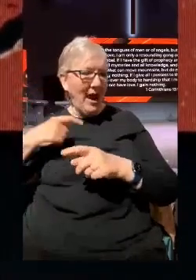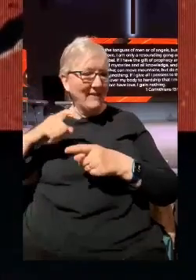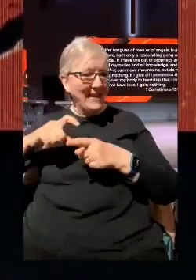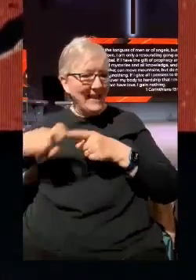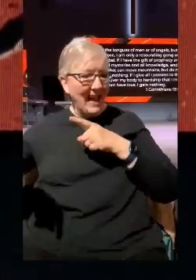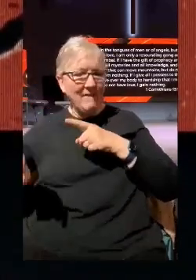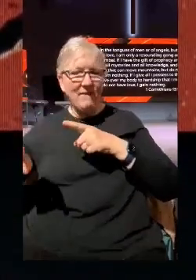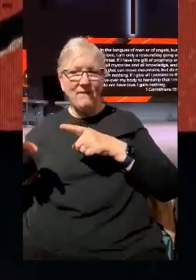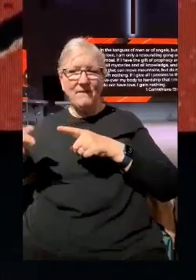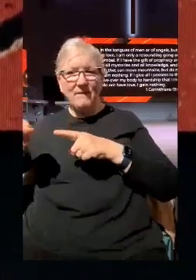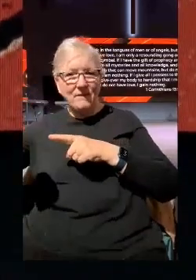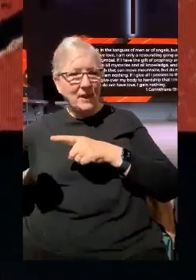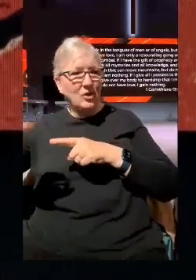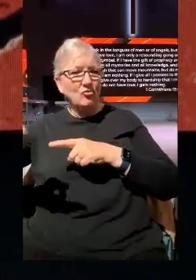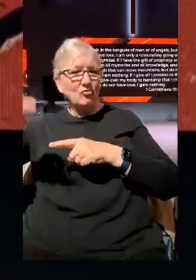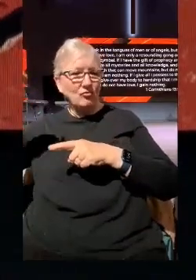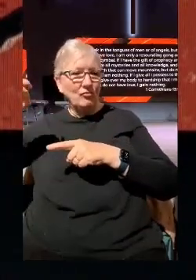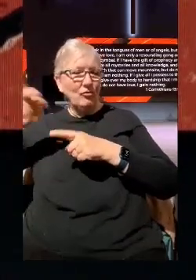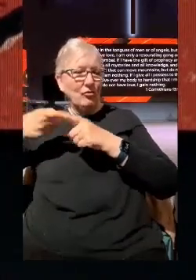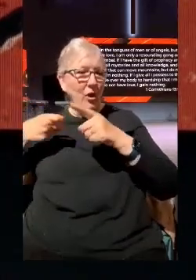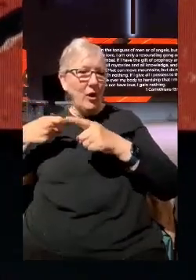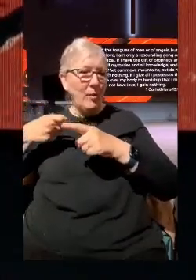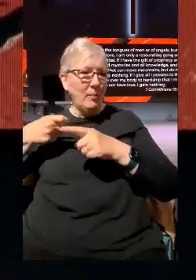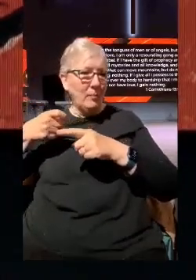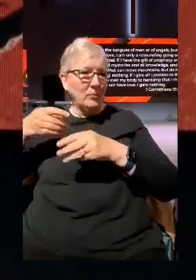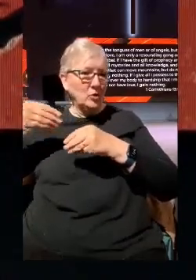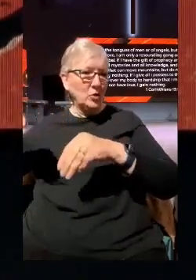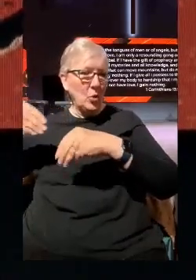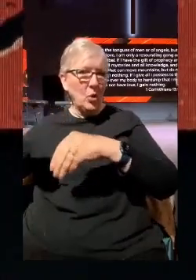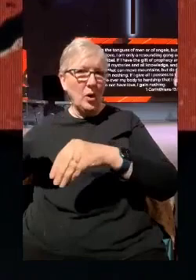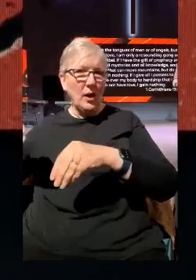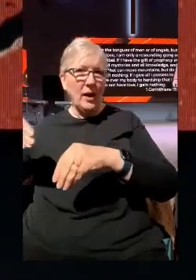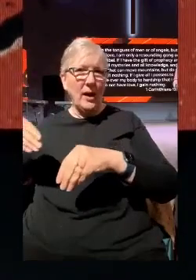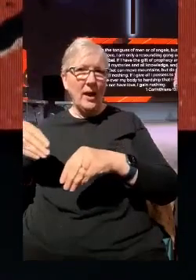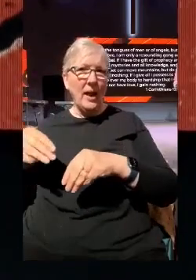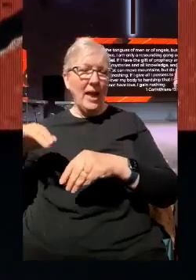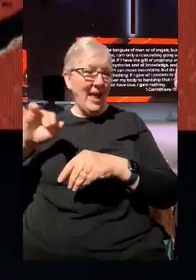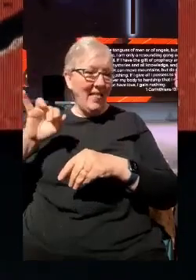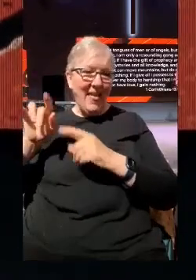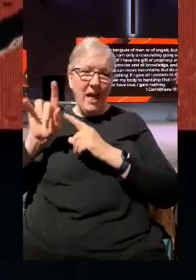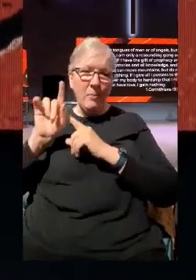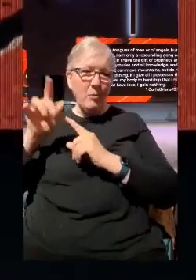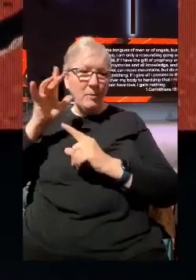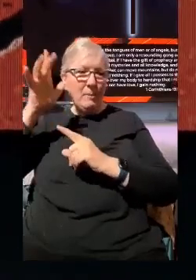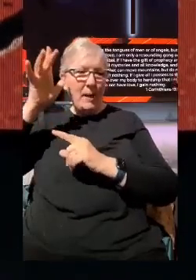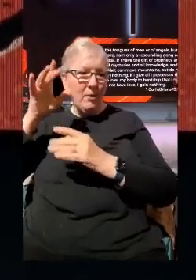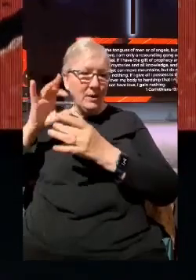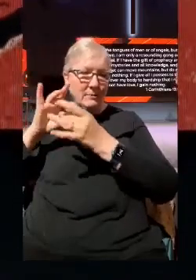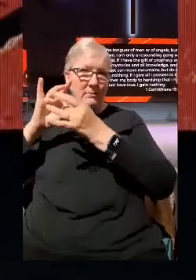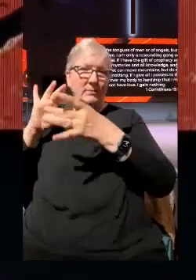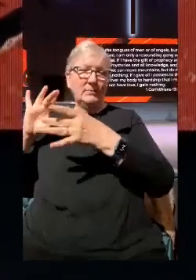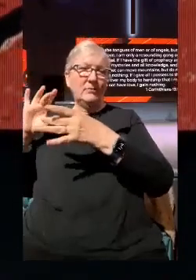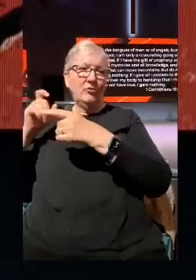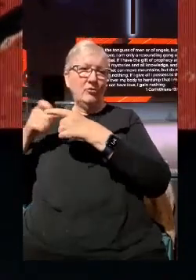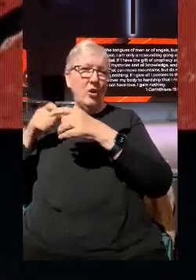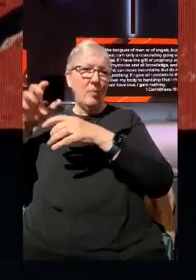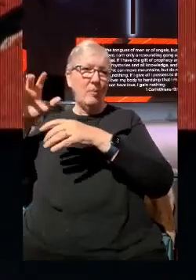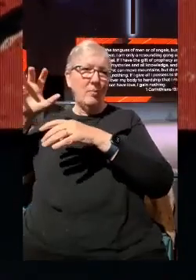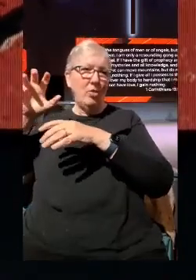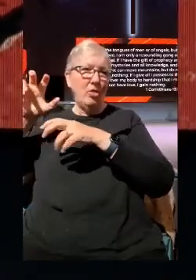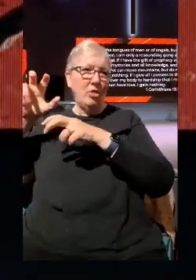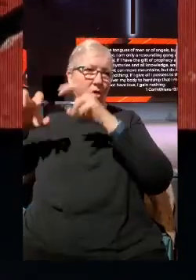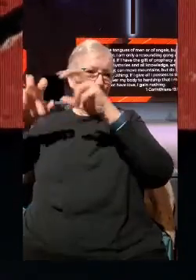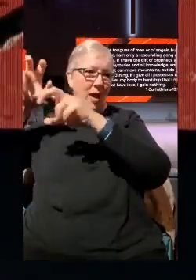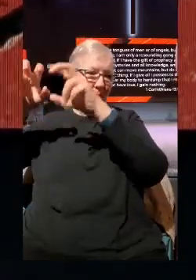In that moment, just like that, his parents lost their grip on the rock. We don't see moments like that